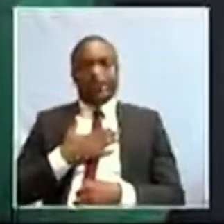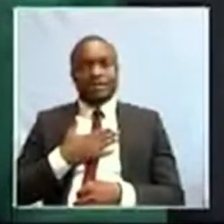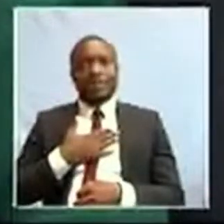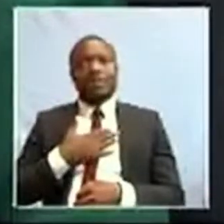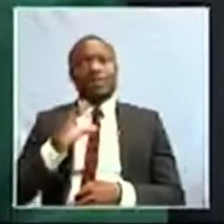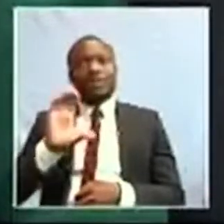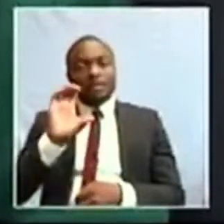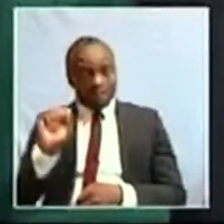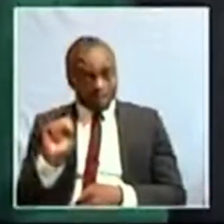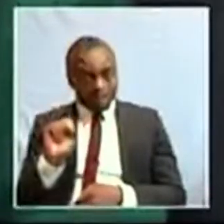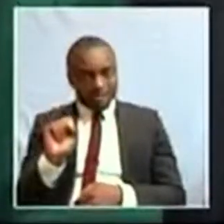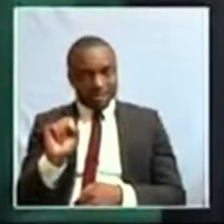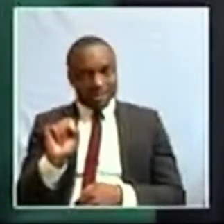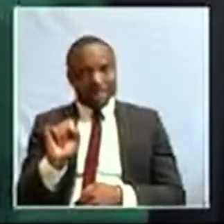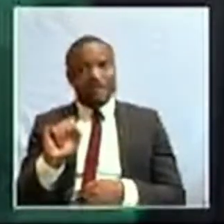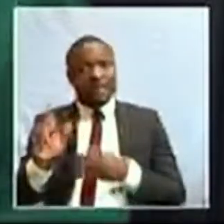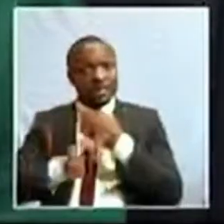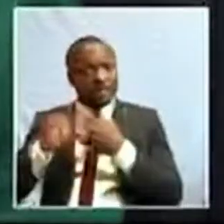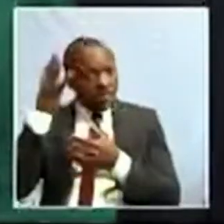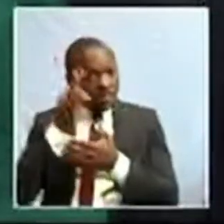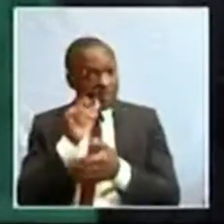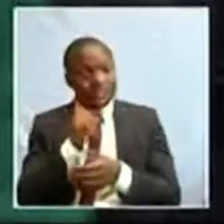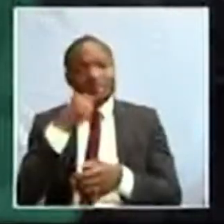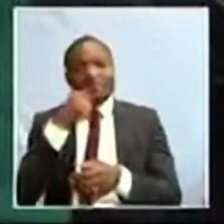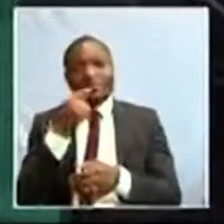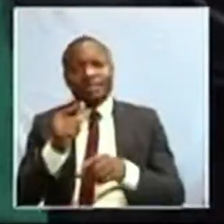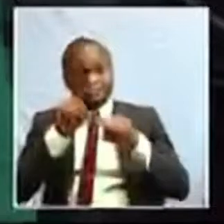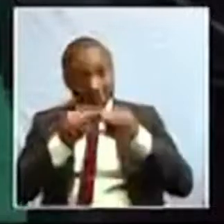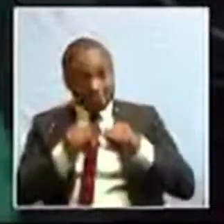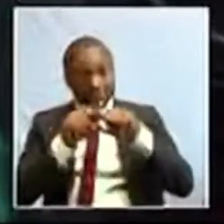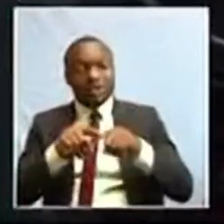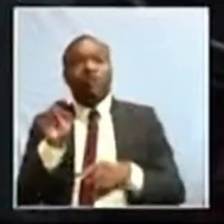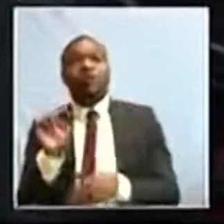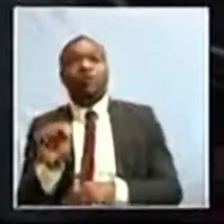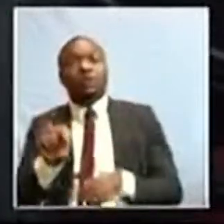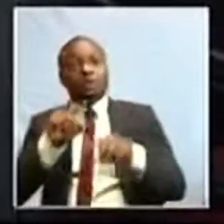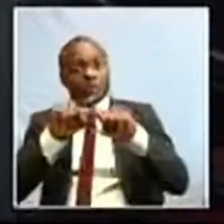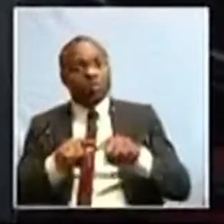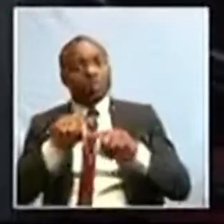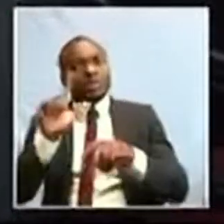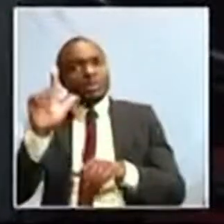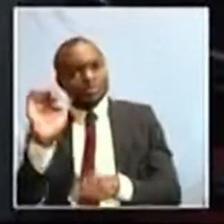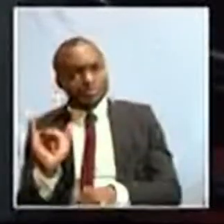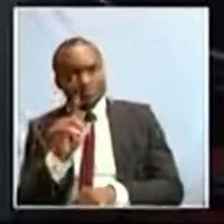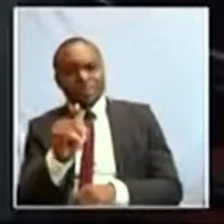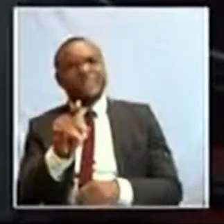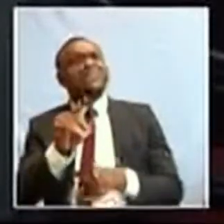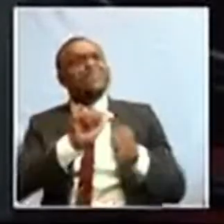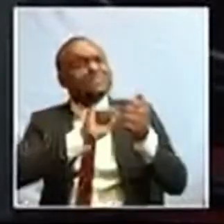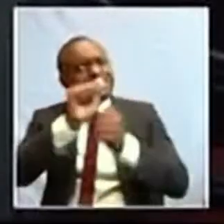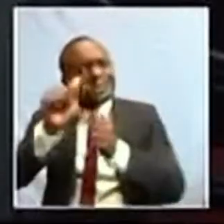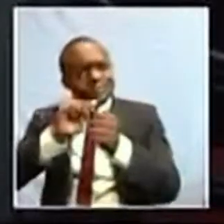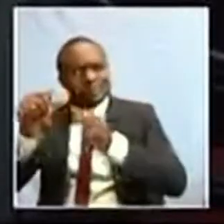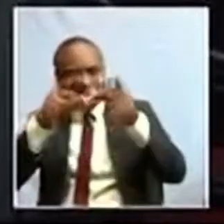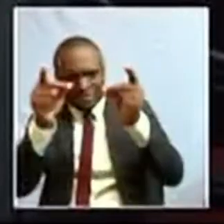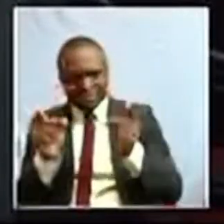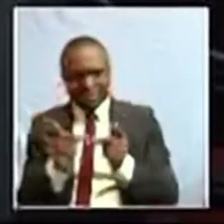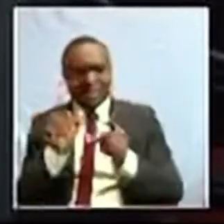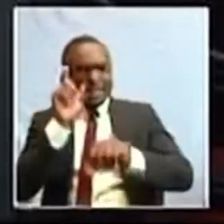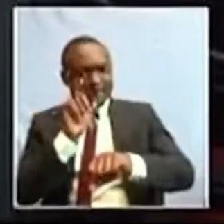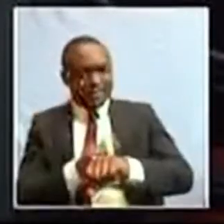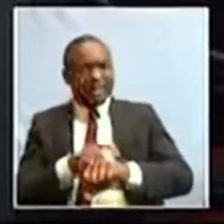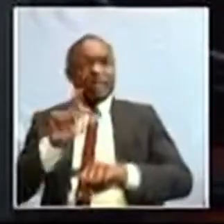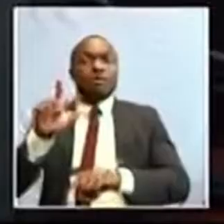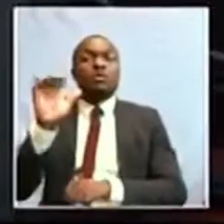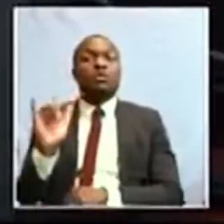you depend on Indola and you depend on Luansha, those are distant areas. By the time Luansha,